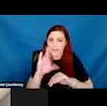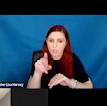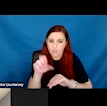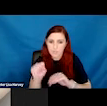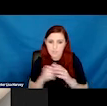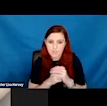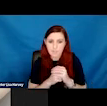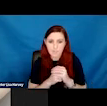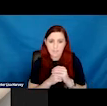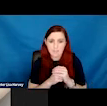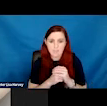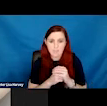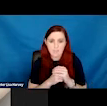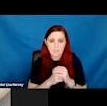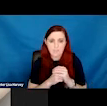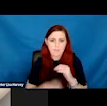next slide, please?